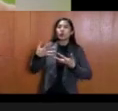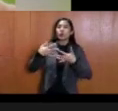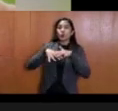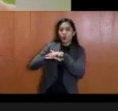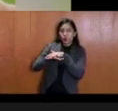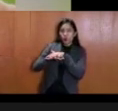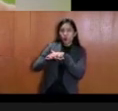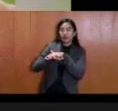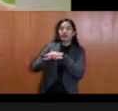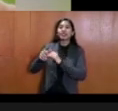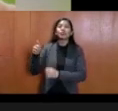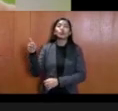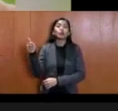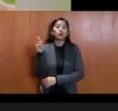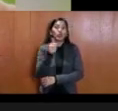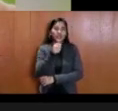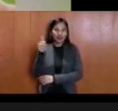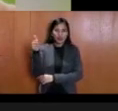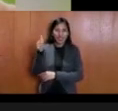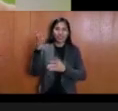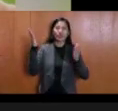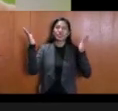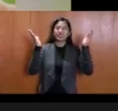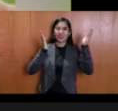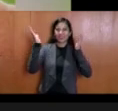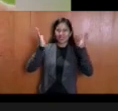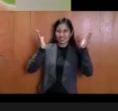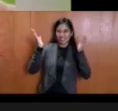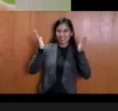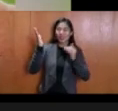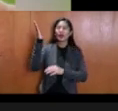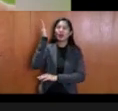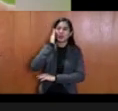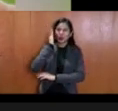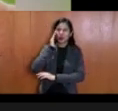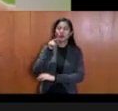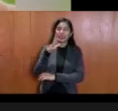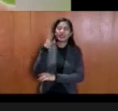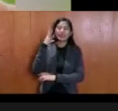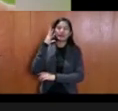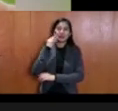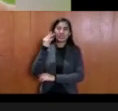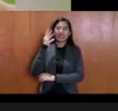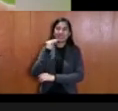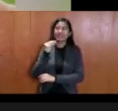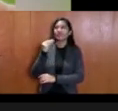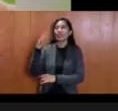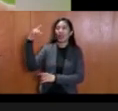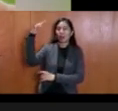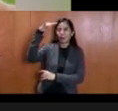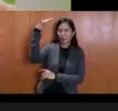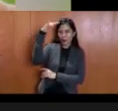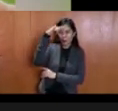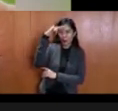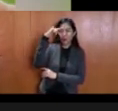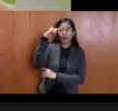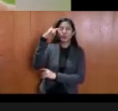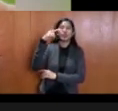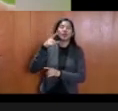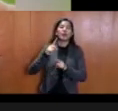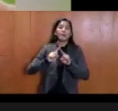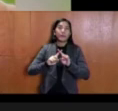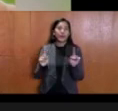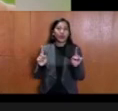of transportation services. You get a very good experience at the airport, but then once you want to